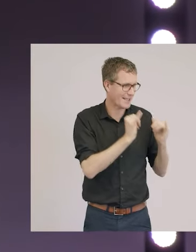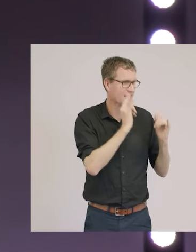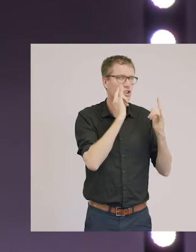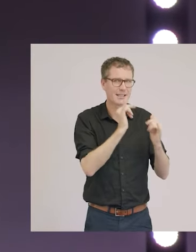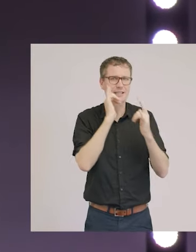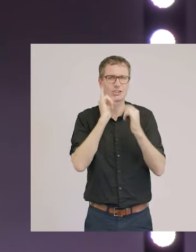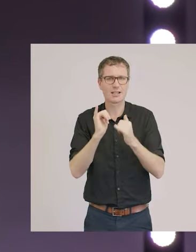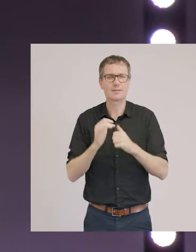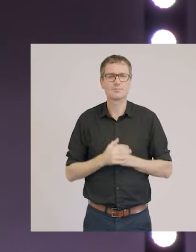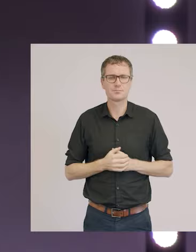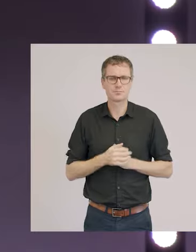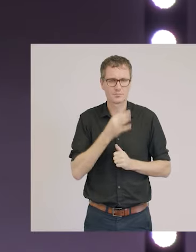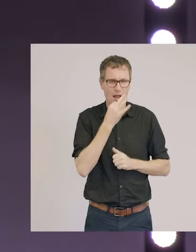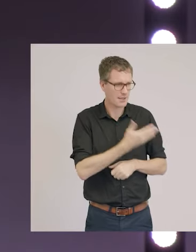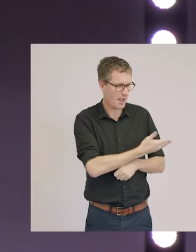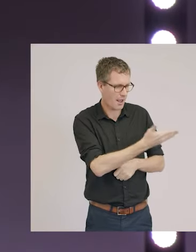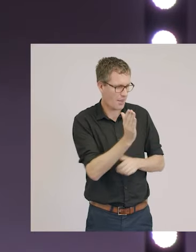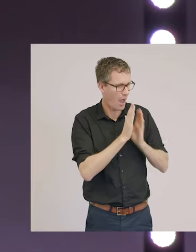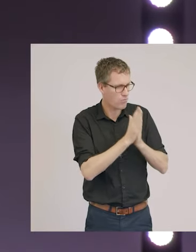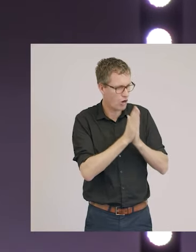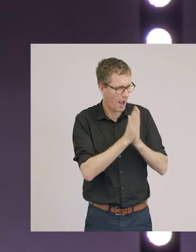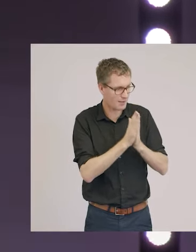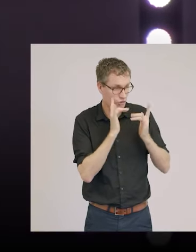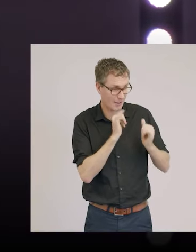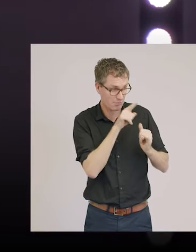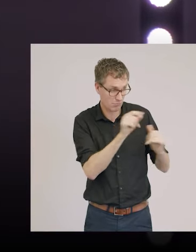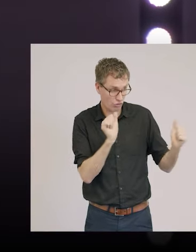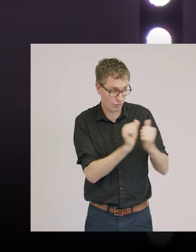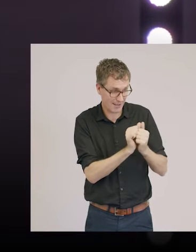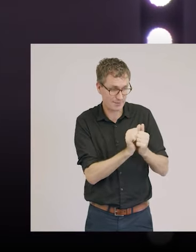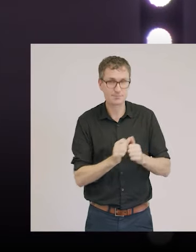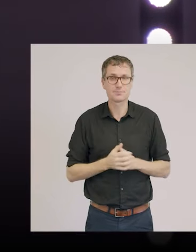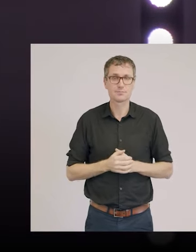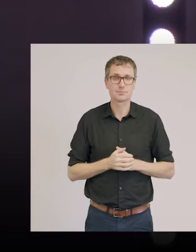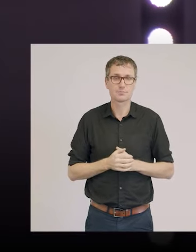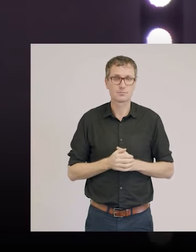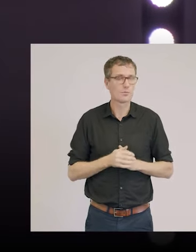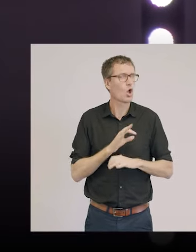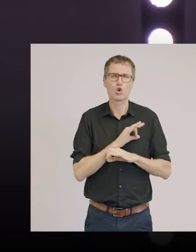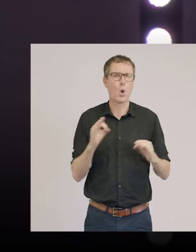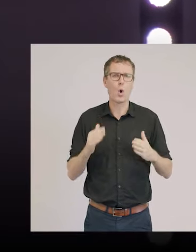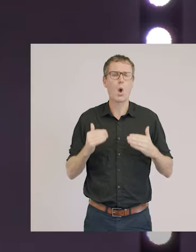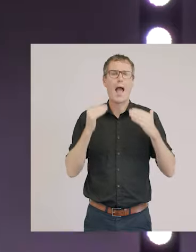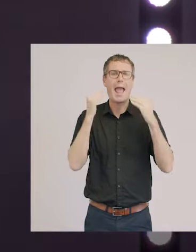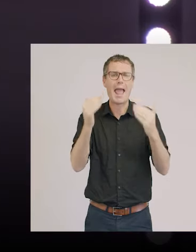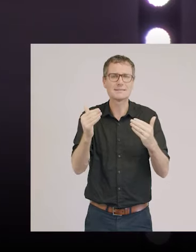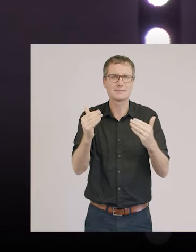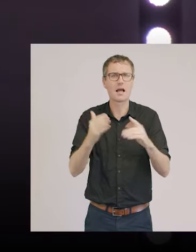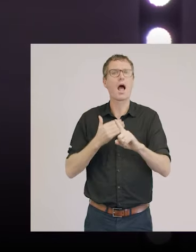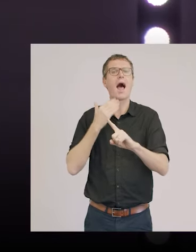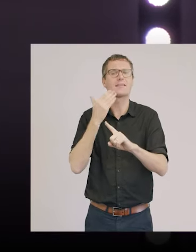God. Test it. You are not disobeying by testing these things. Ask others to pray and seek for confirmation, and